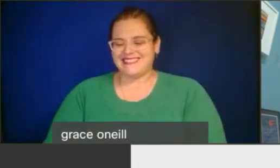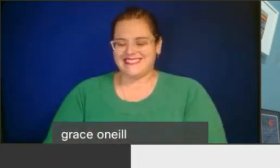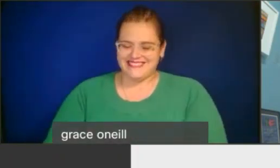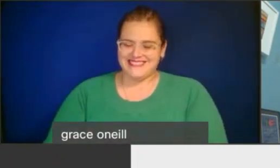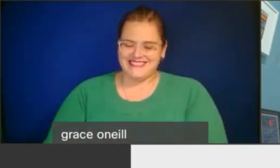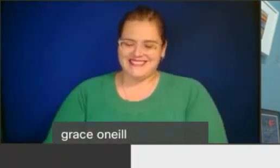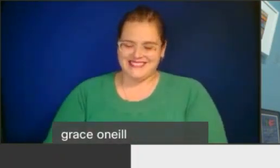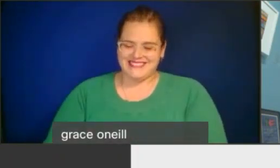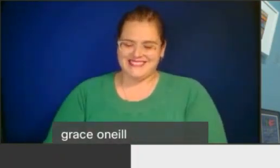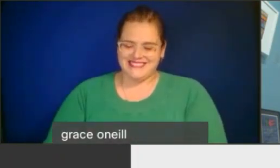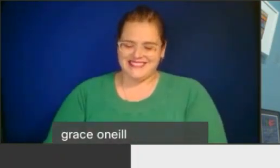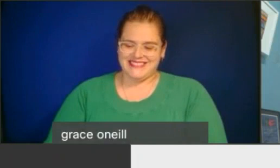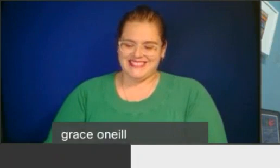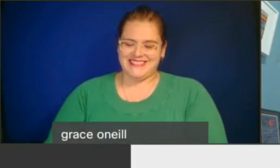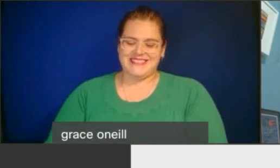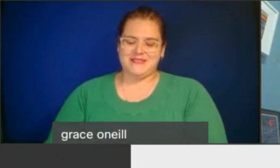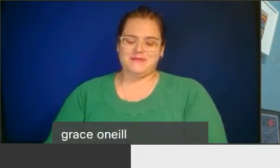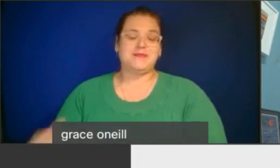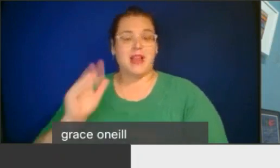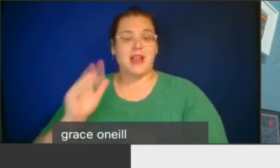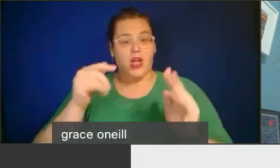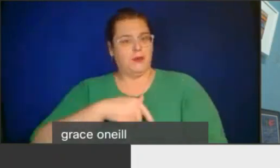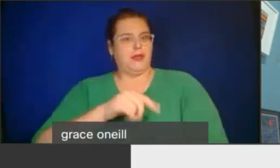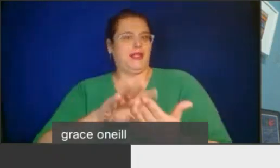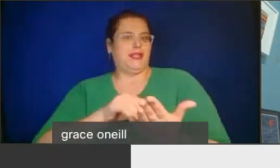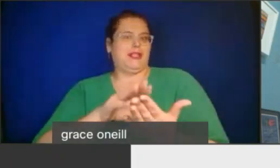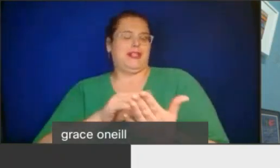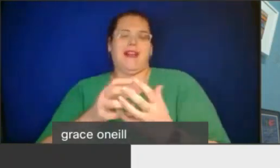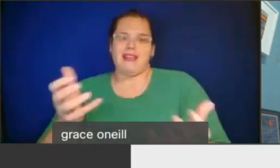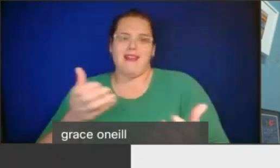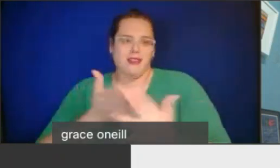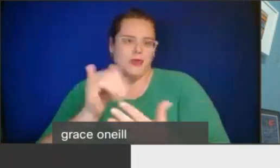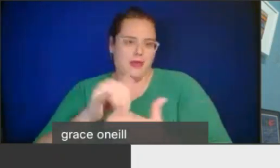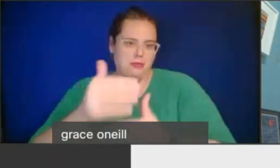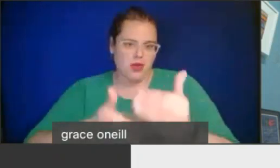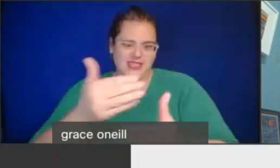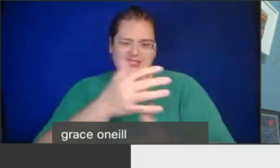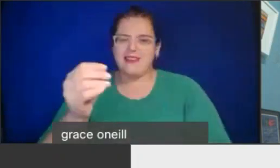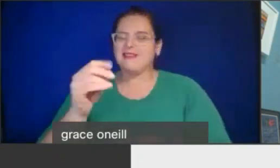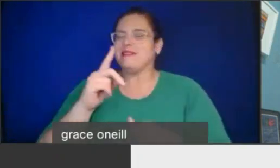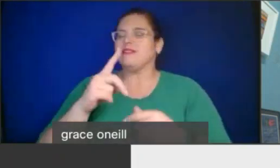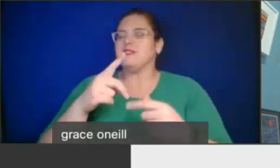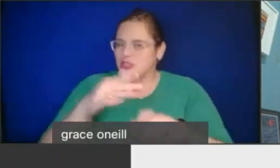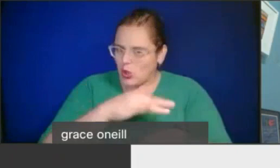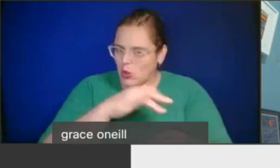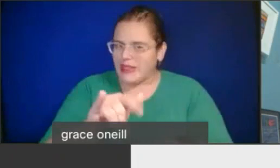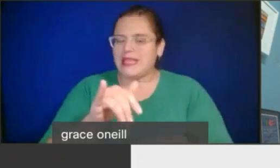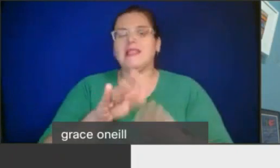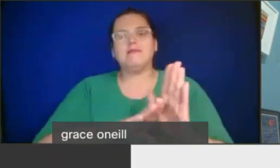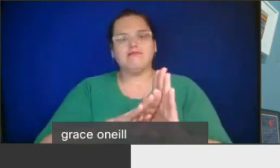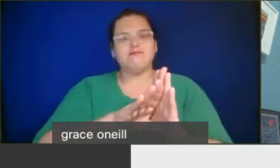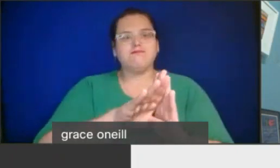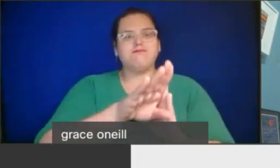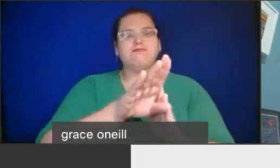this and slowly developing an even stronger system. So thank you so much for your commitment